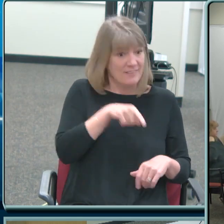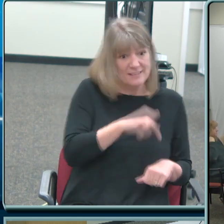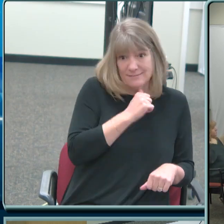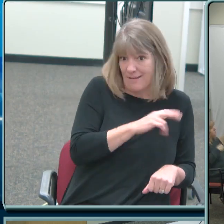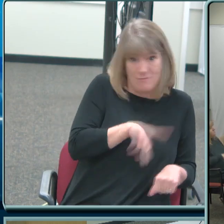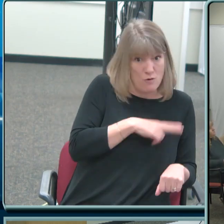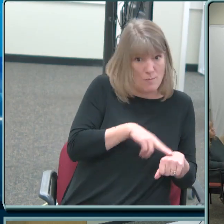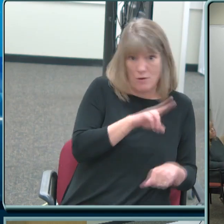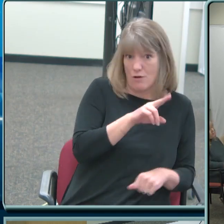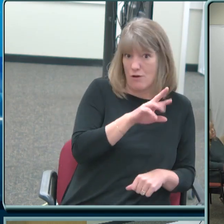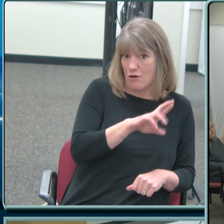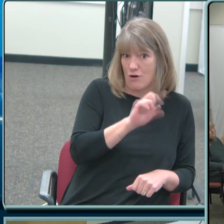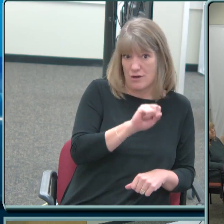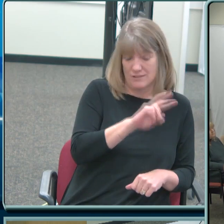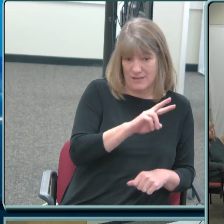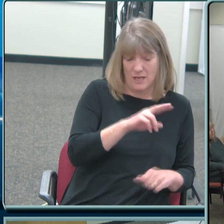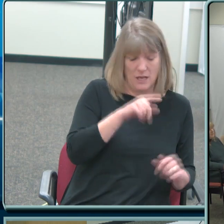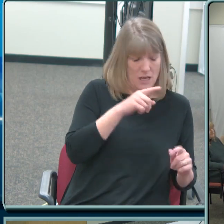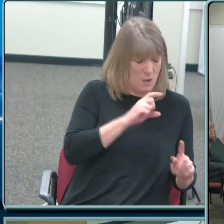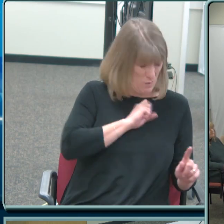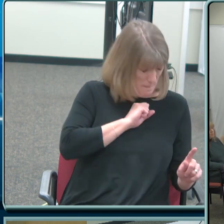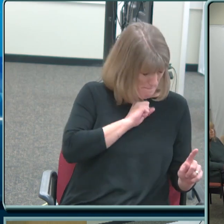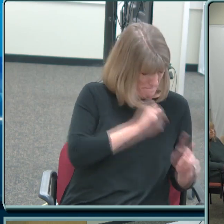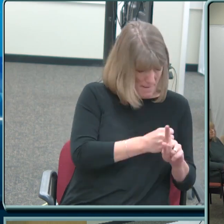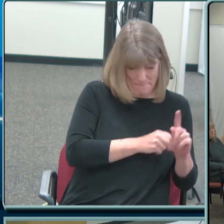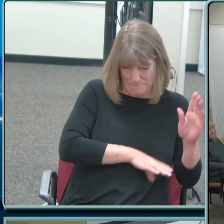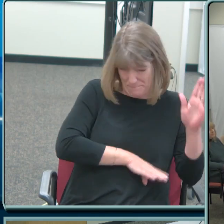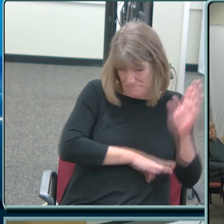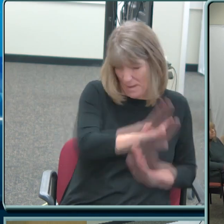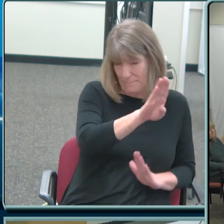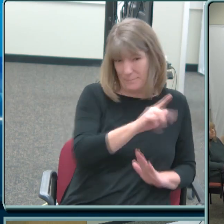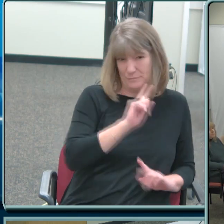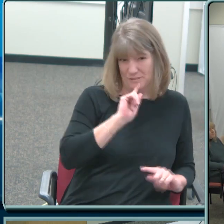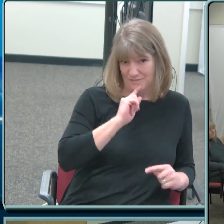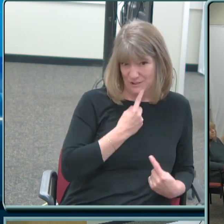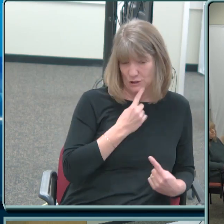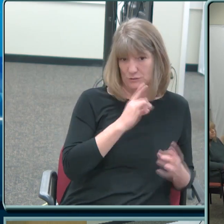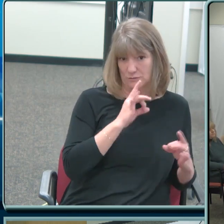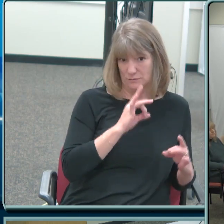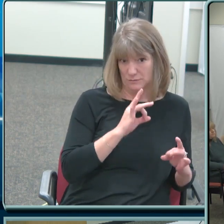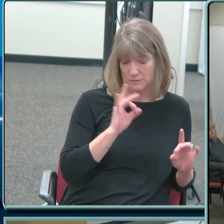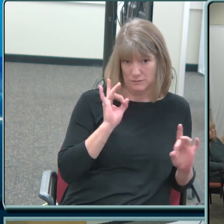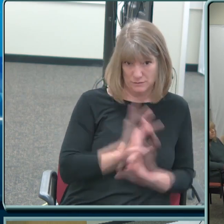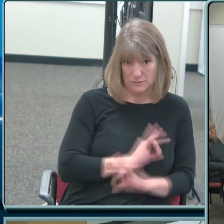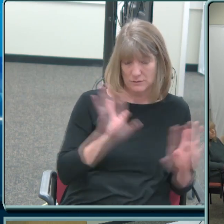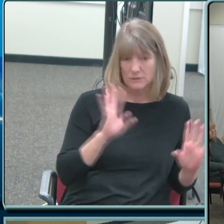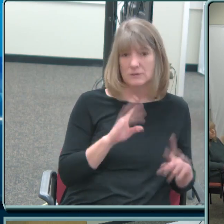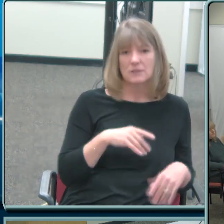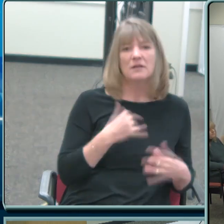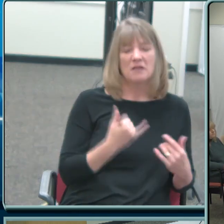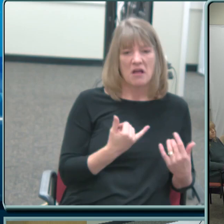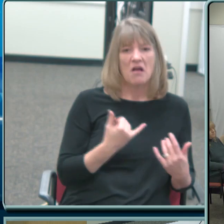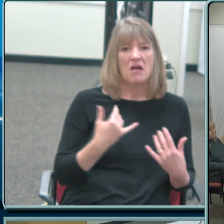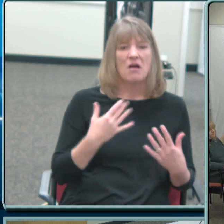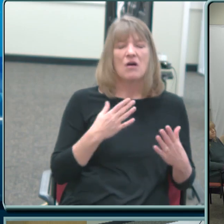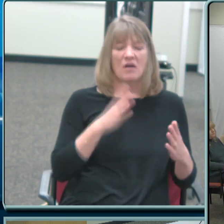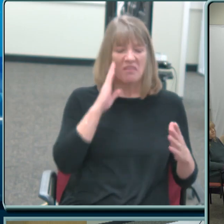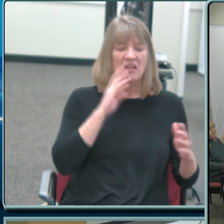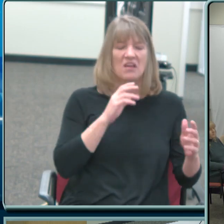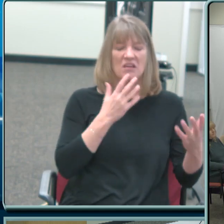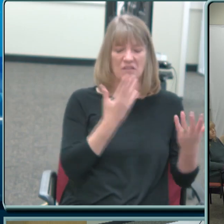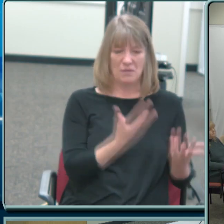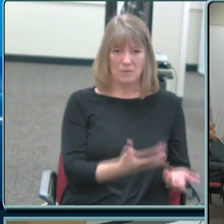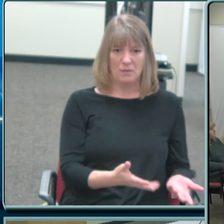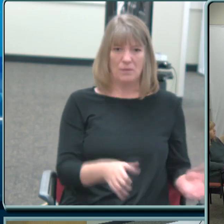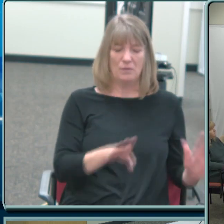normal RSV season. It was a pop wow, very early, very severe, but we are pretty confidently past the